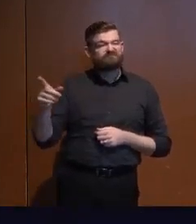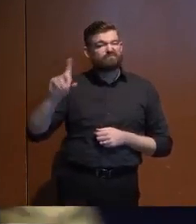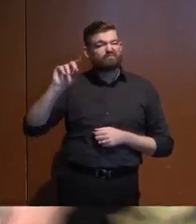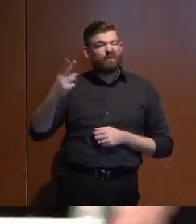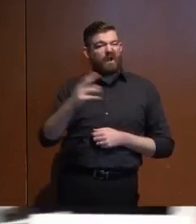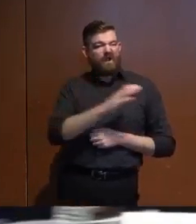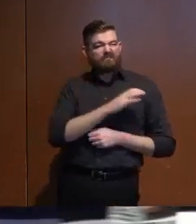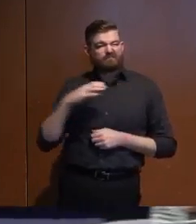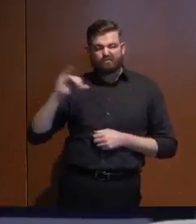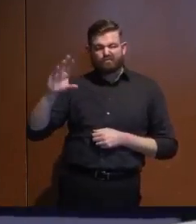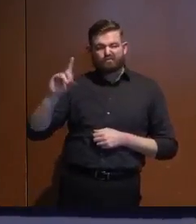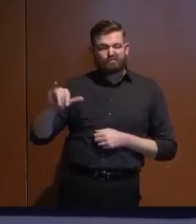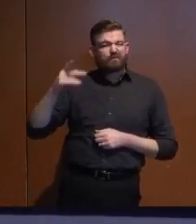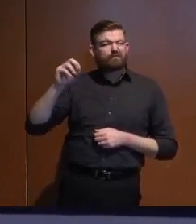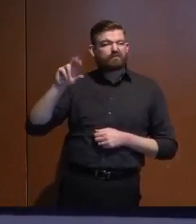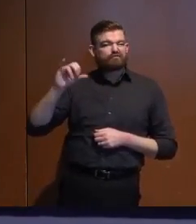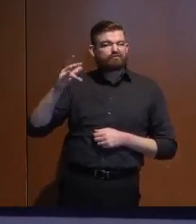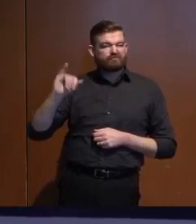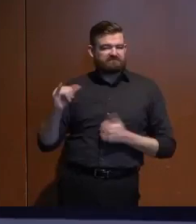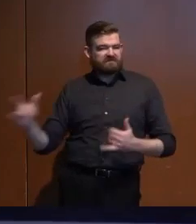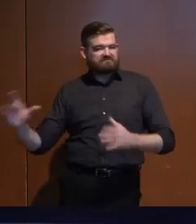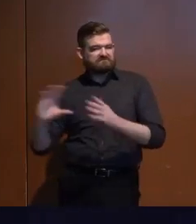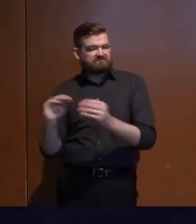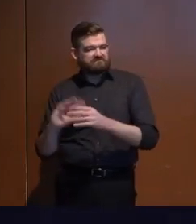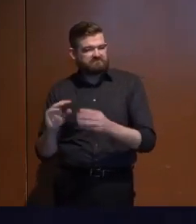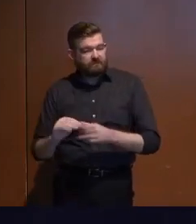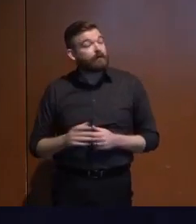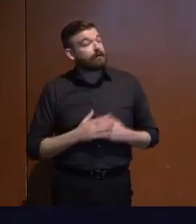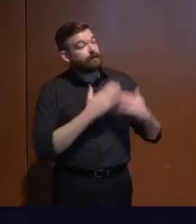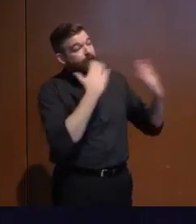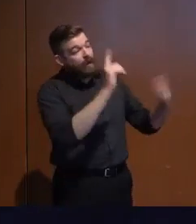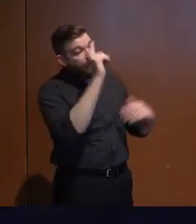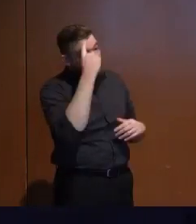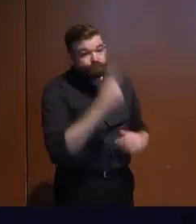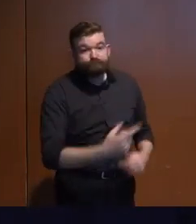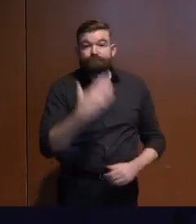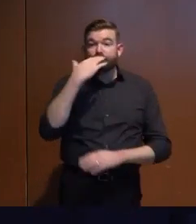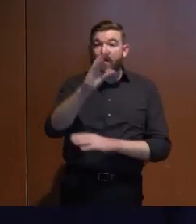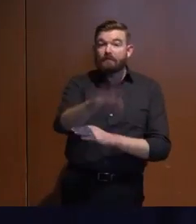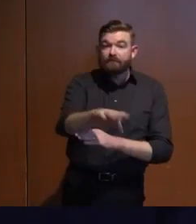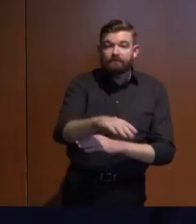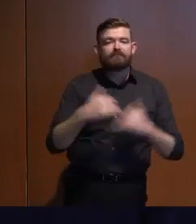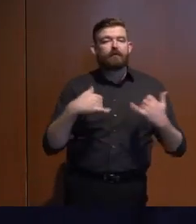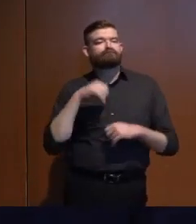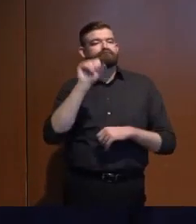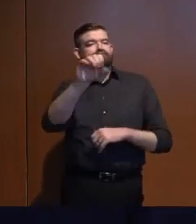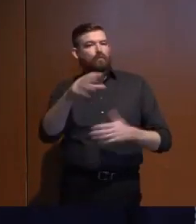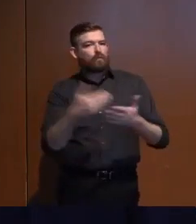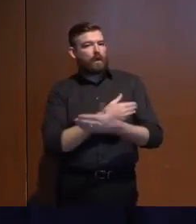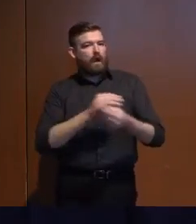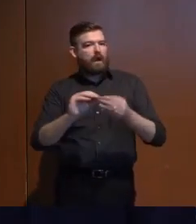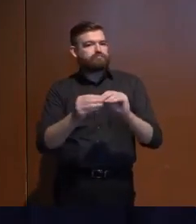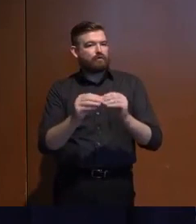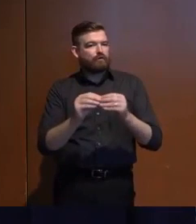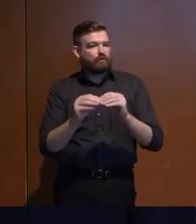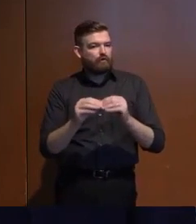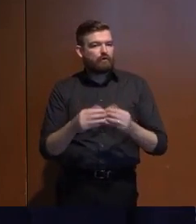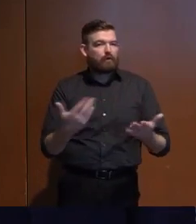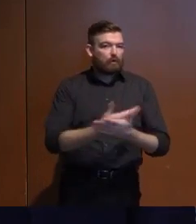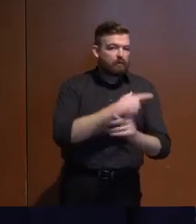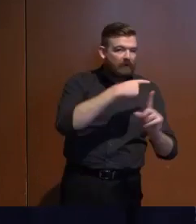Governor. Excuse me. Good afternoon. Before I provide today's update on new cases, I